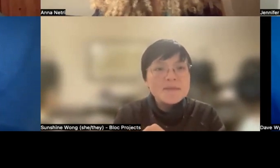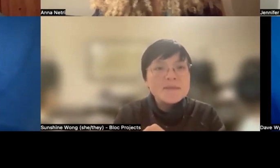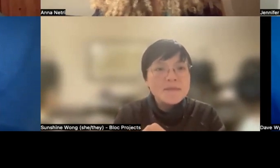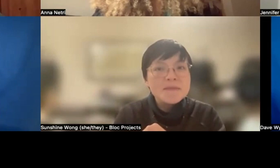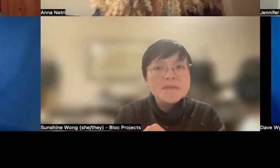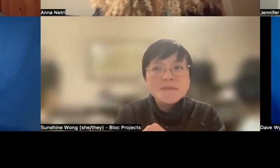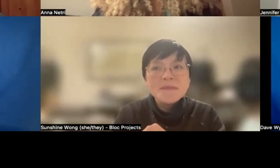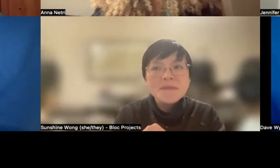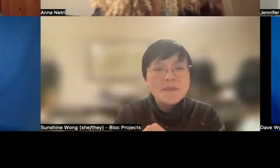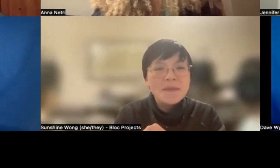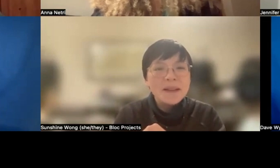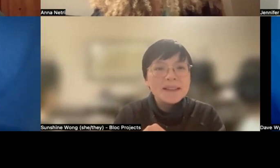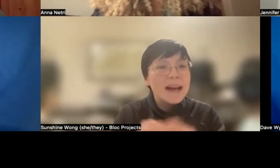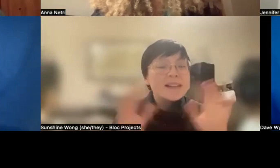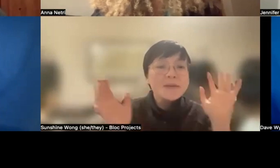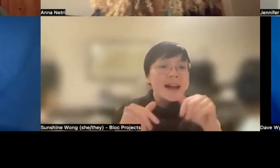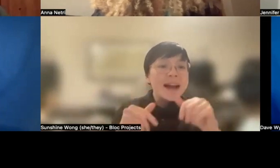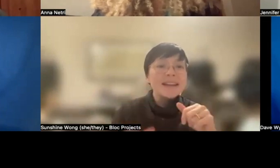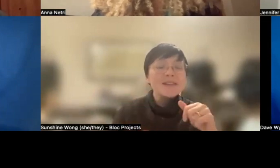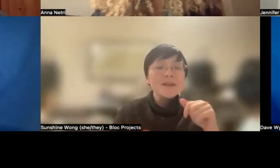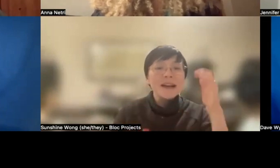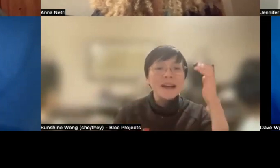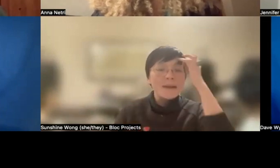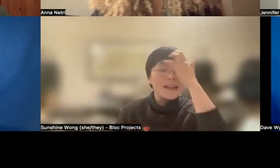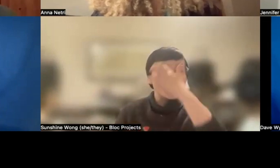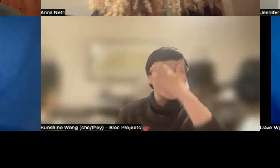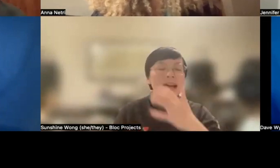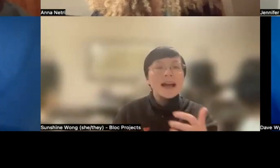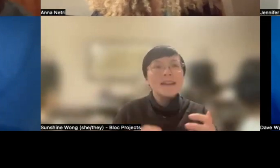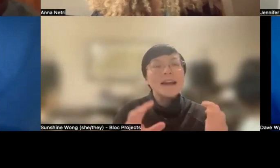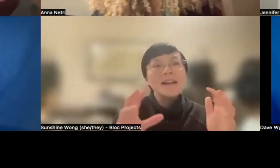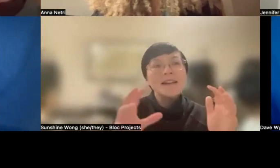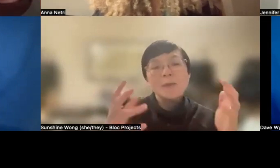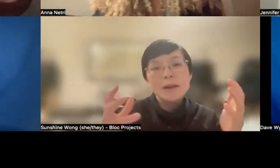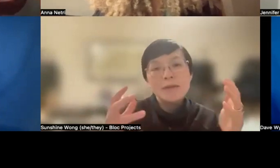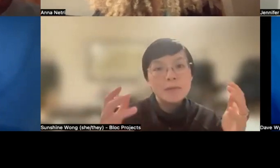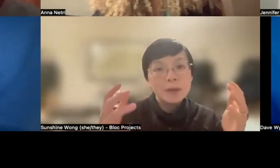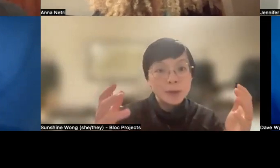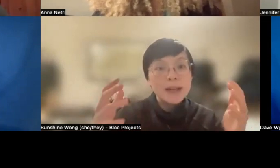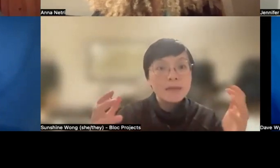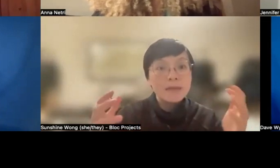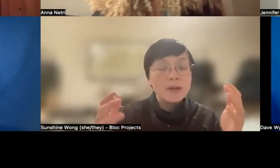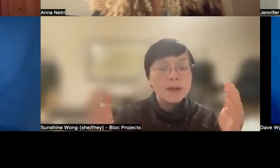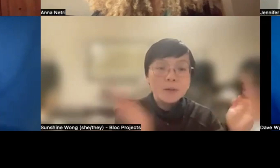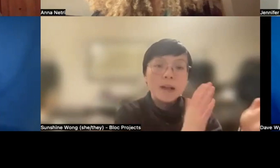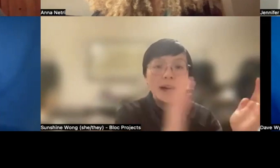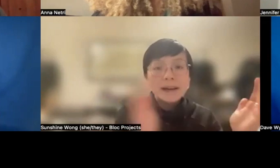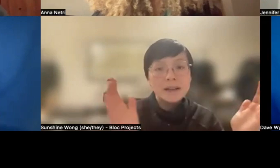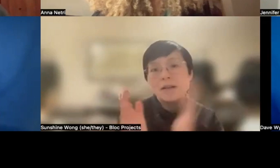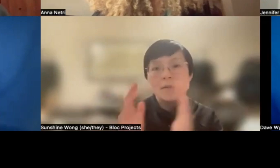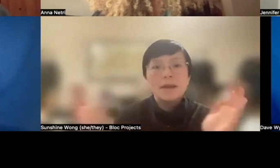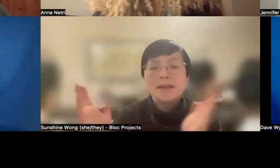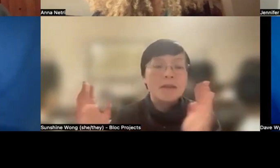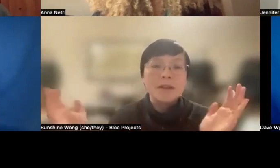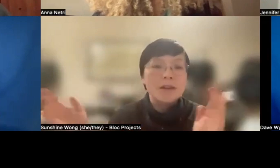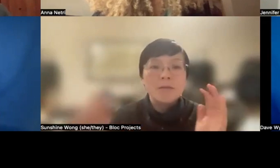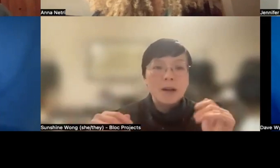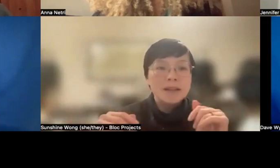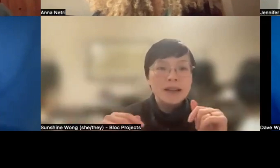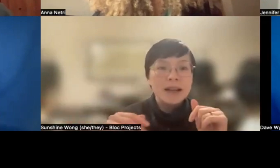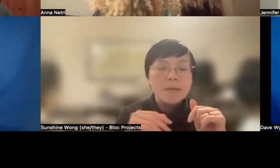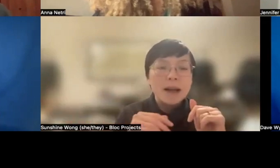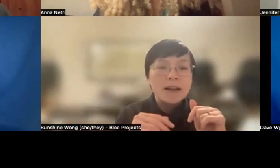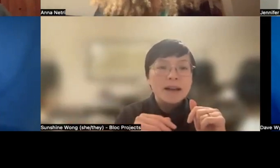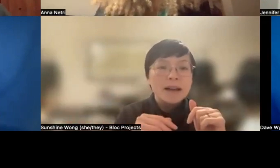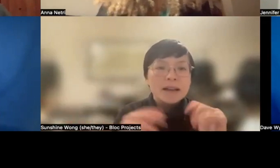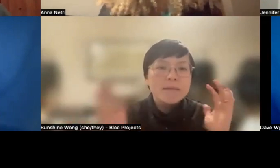I've been recording. So That's okay. That's okay. I mean, like at the end, when we take the recording, we'll edit all the bits that we Edit don't the want